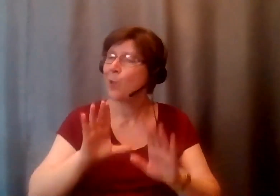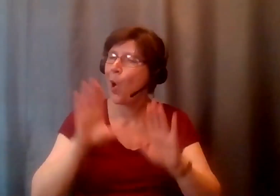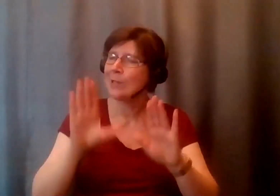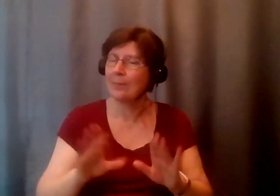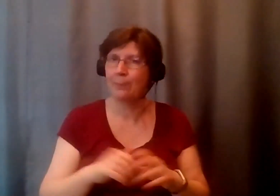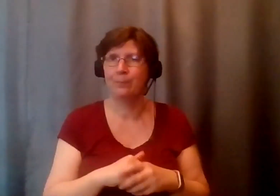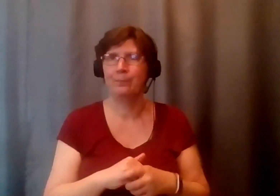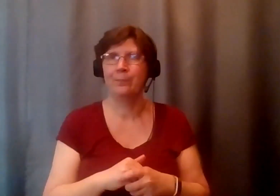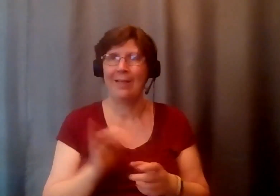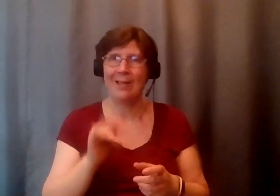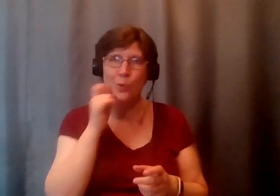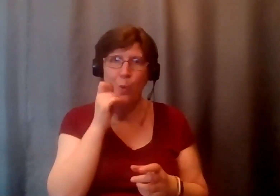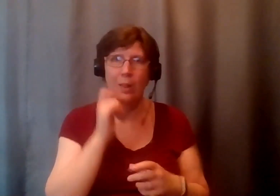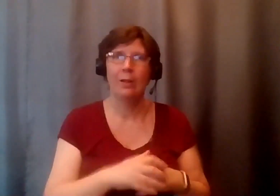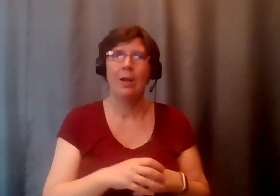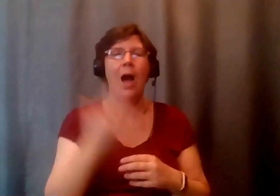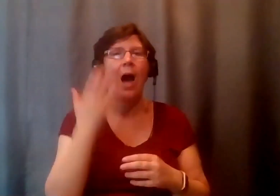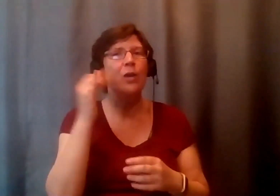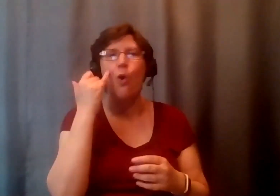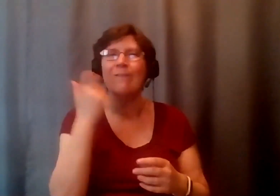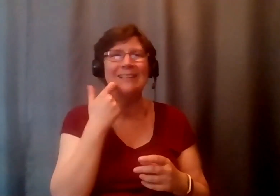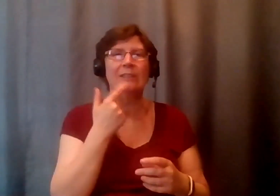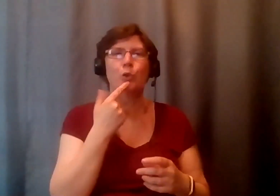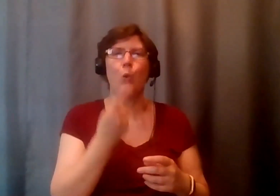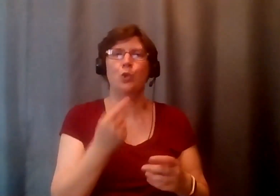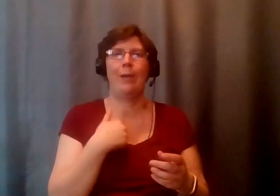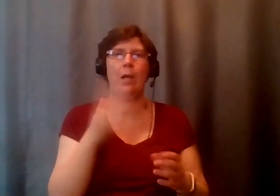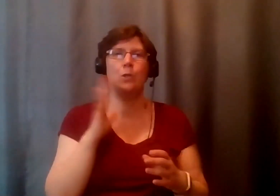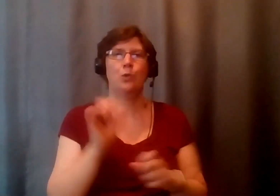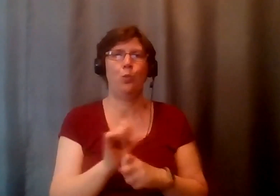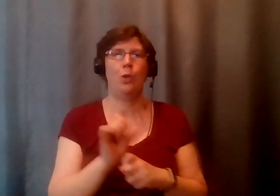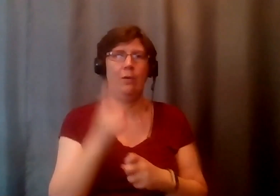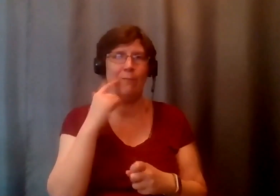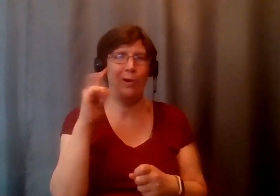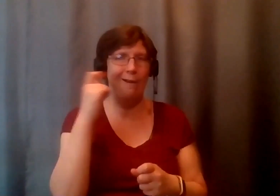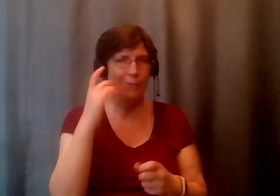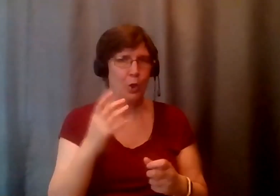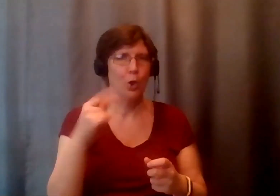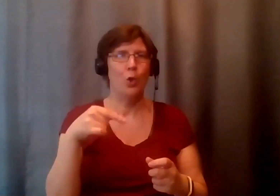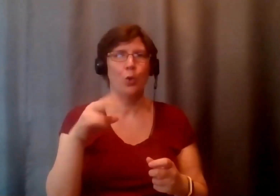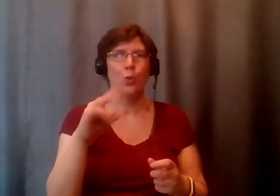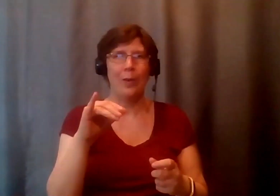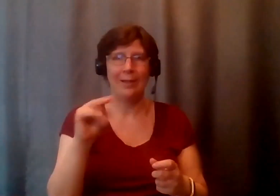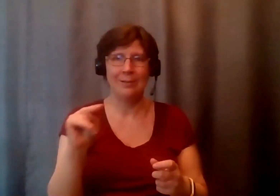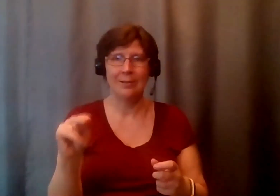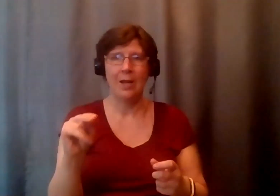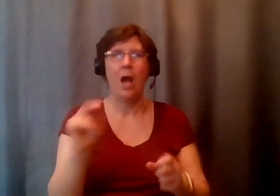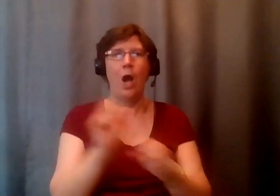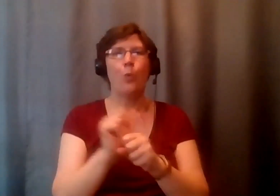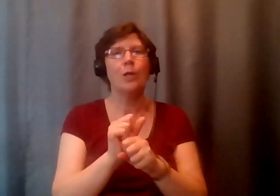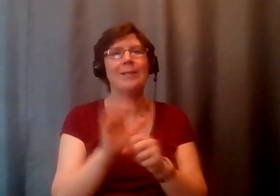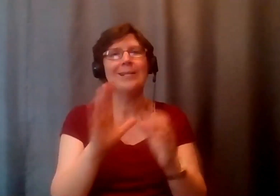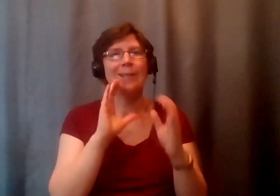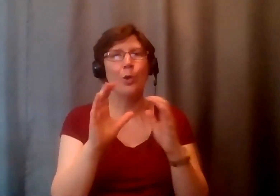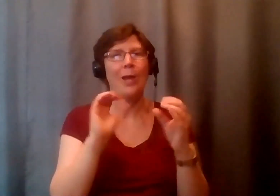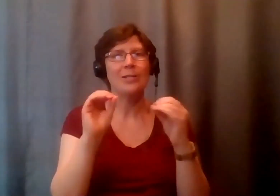yes. cool. I don't know if I told you this, but I used to work for Governor Quinn, actually. I worked in his communications office. So